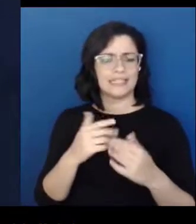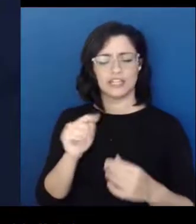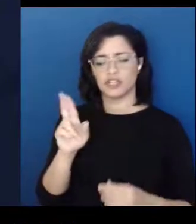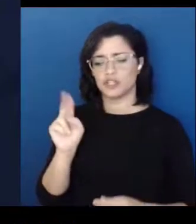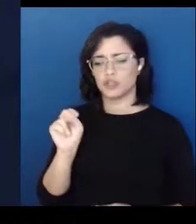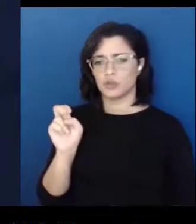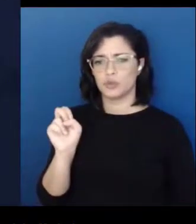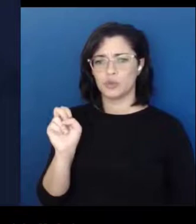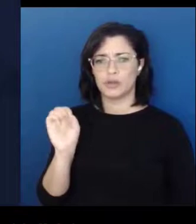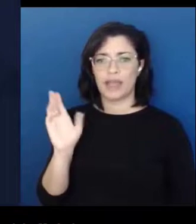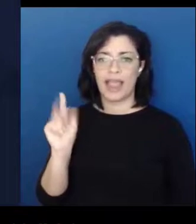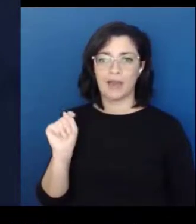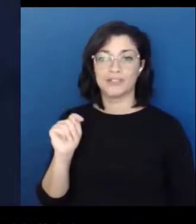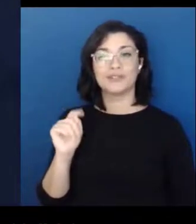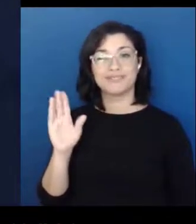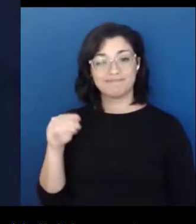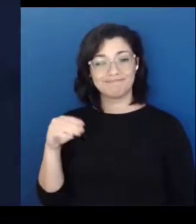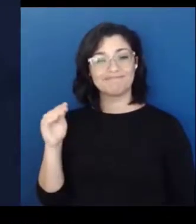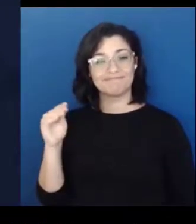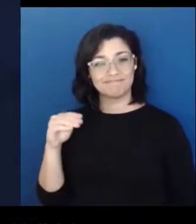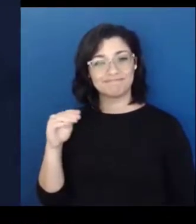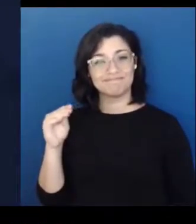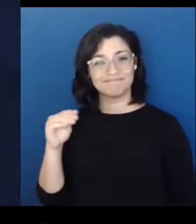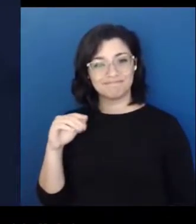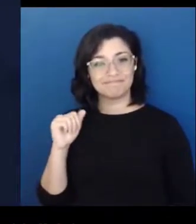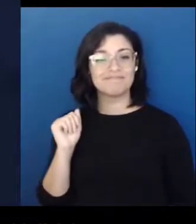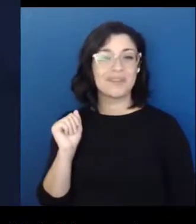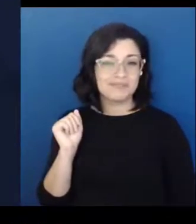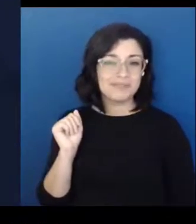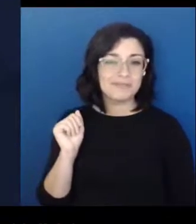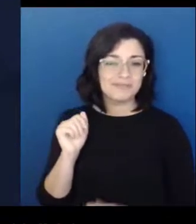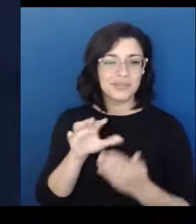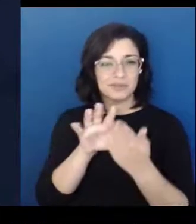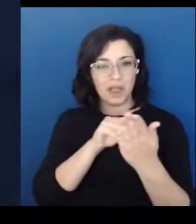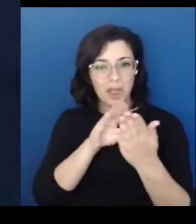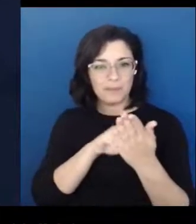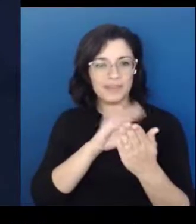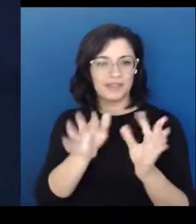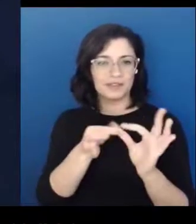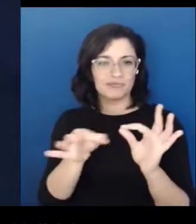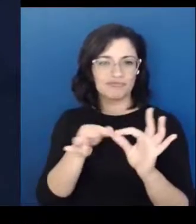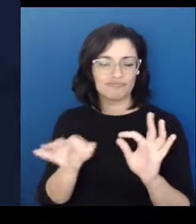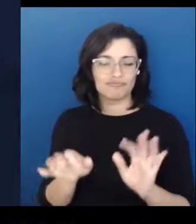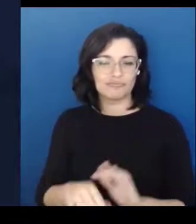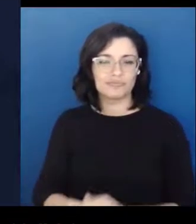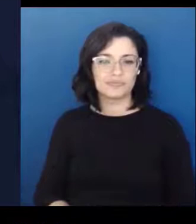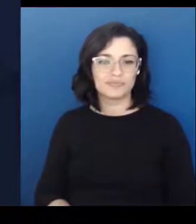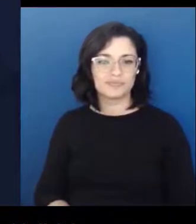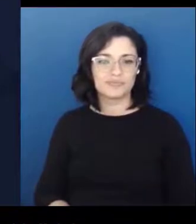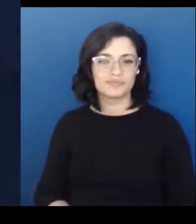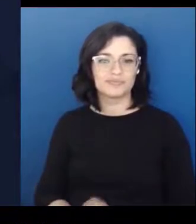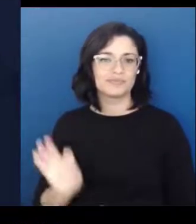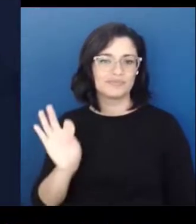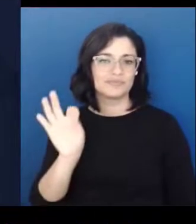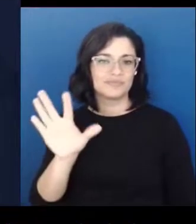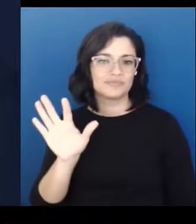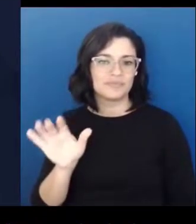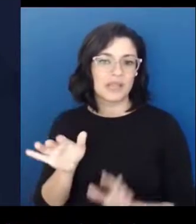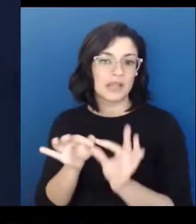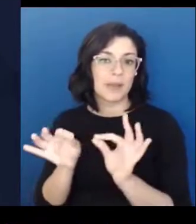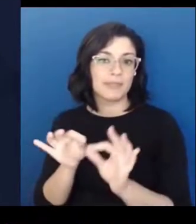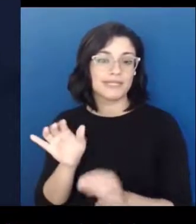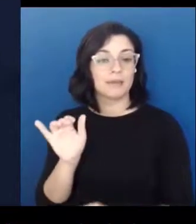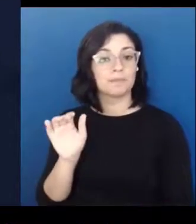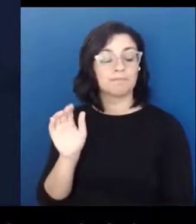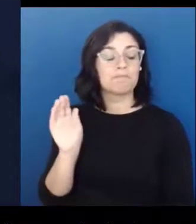other people, you interject little comments like, really, to make people